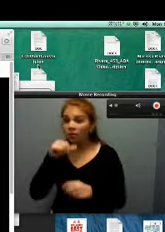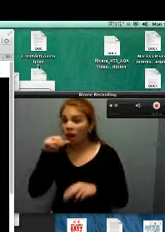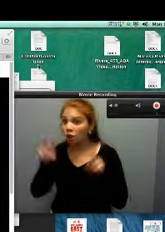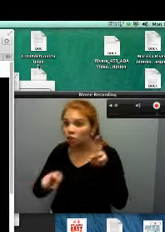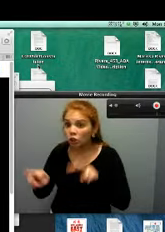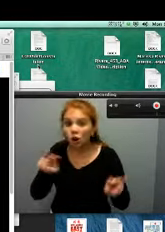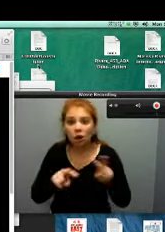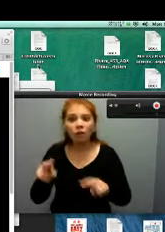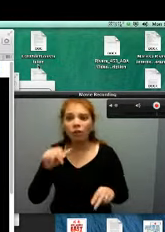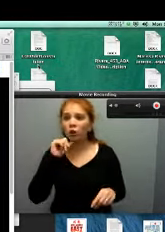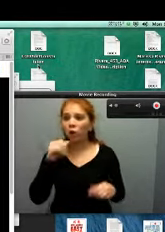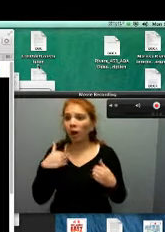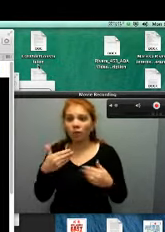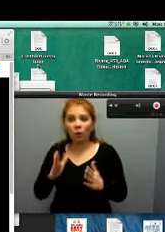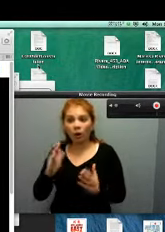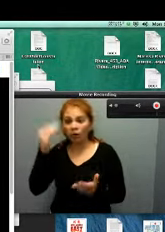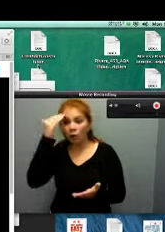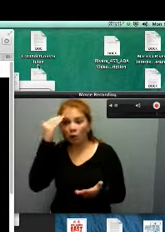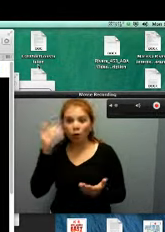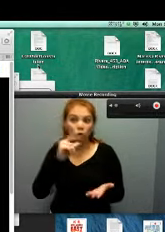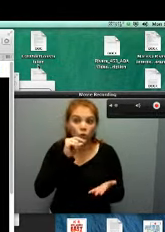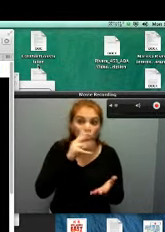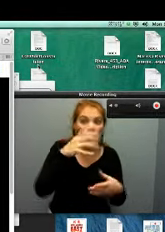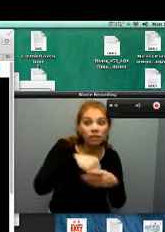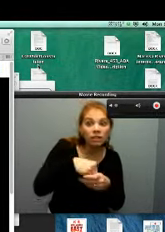of knowing who's participating and who's not.